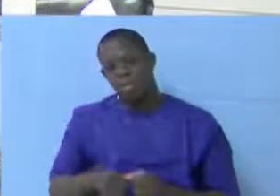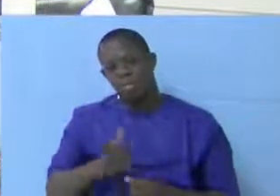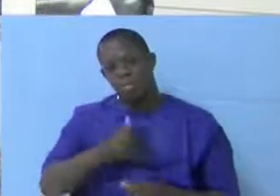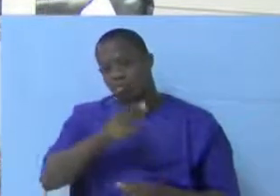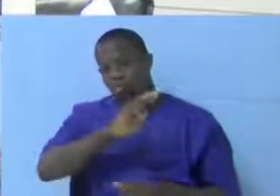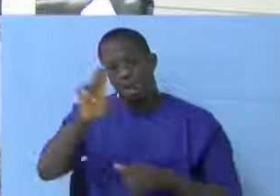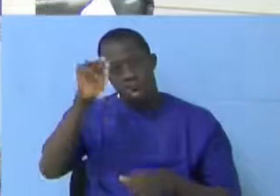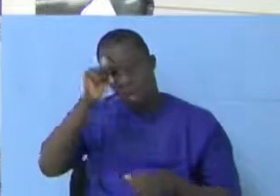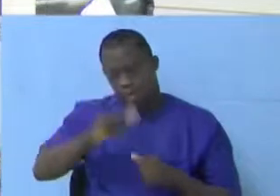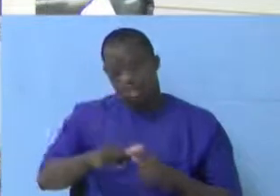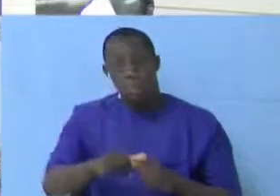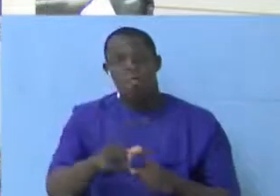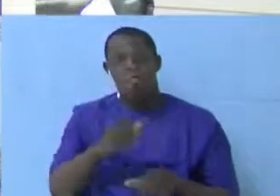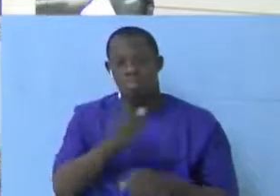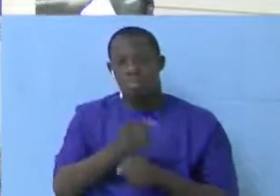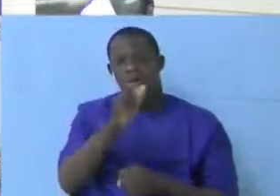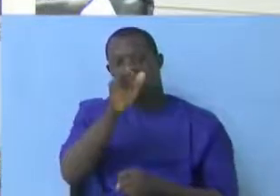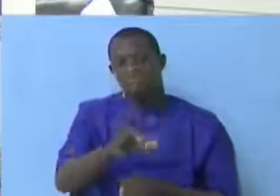PI.